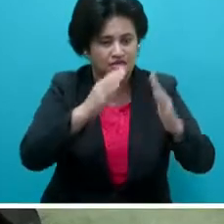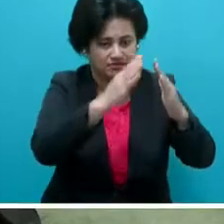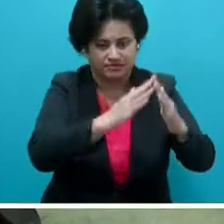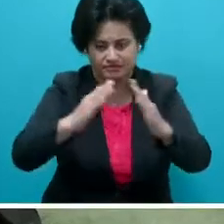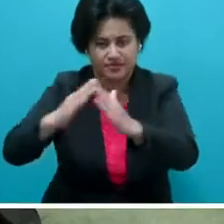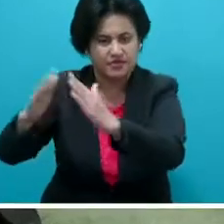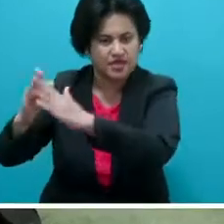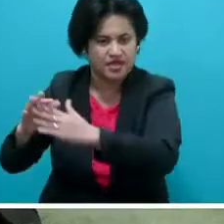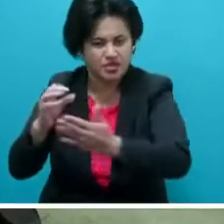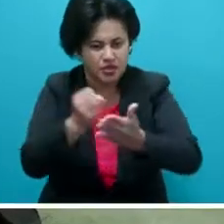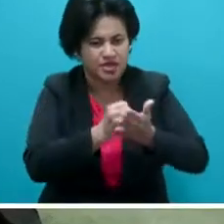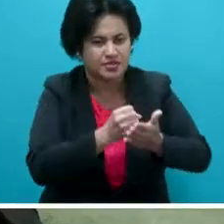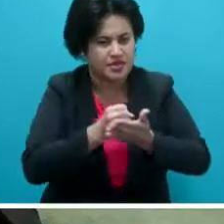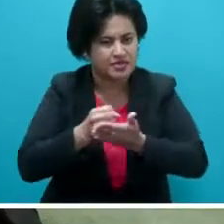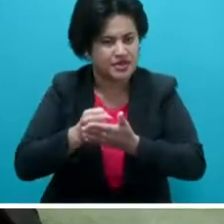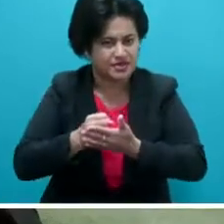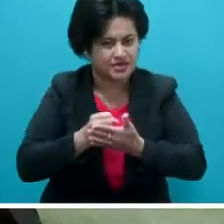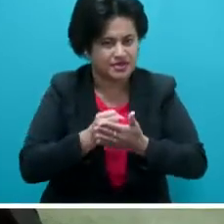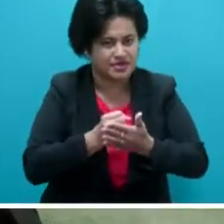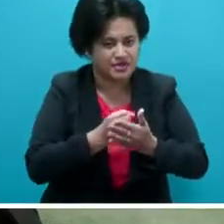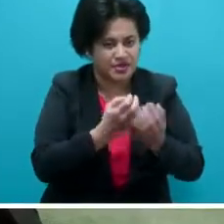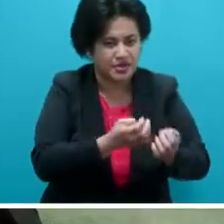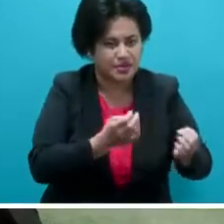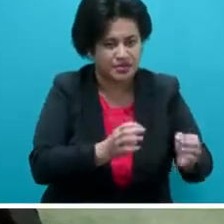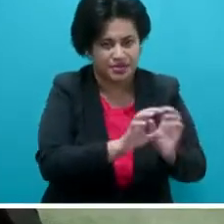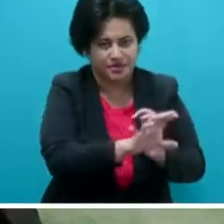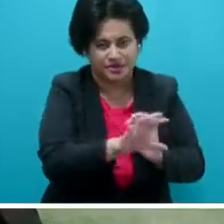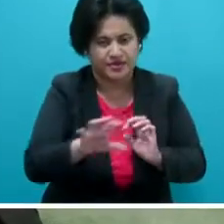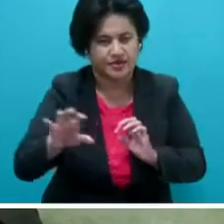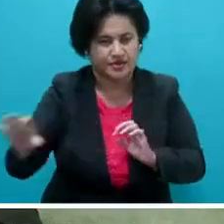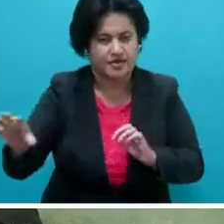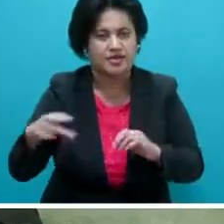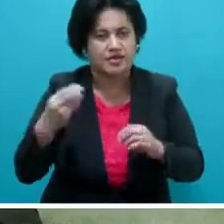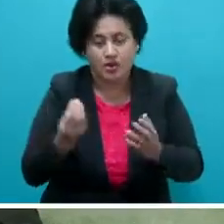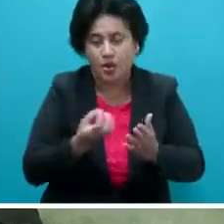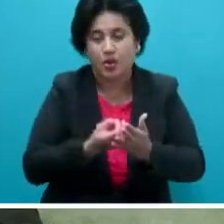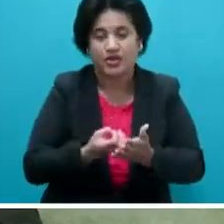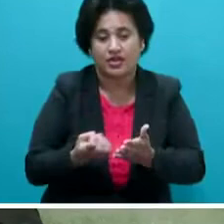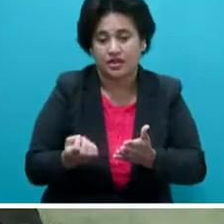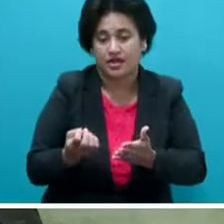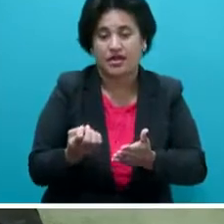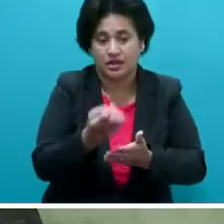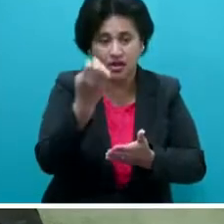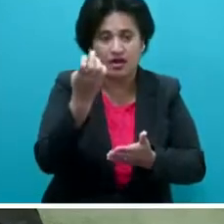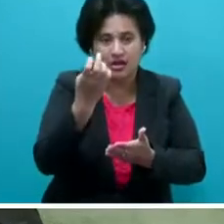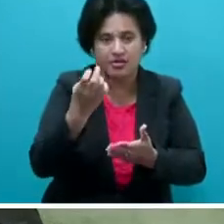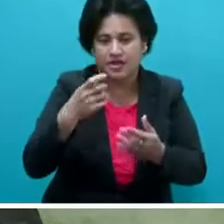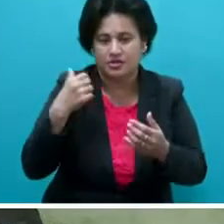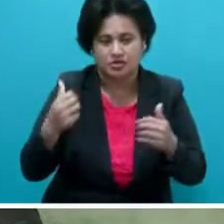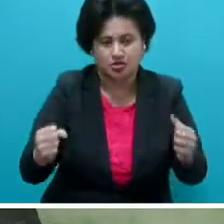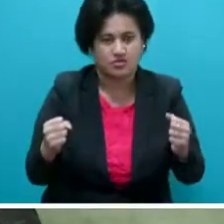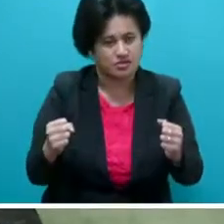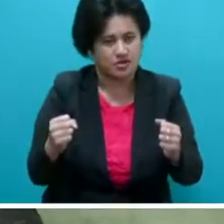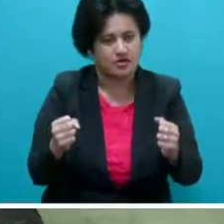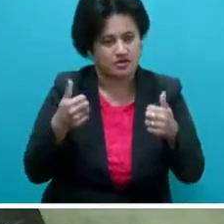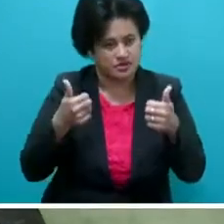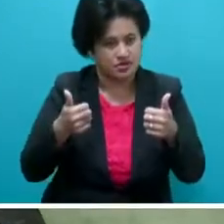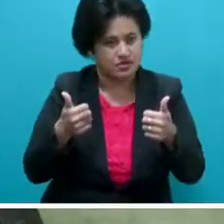building warehouses. It keeps the economy robust, Mr. Speaker, sir. These are made available, Mr. Speaker, sir. And I also wanted to